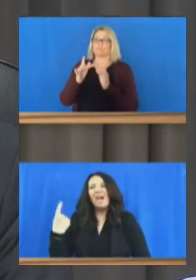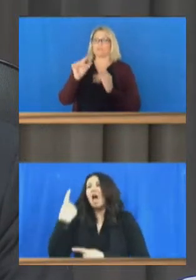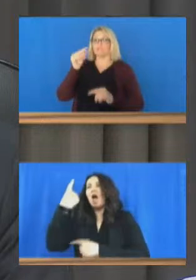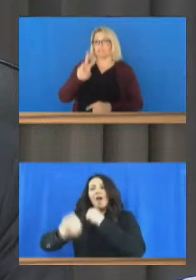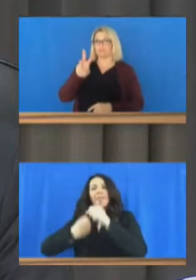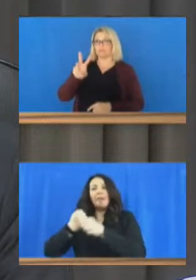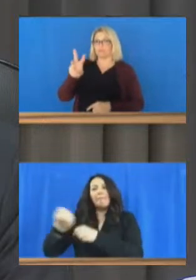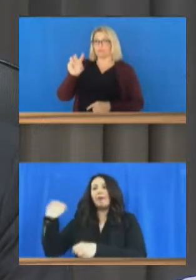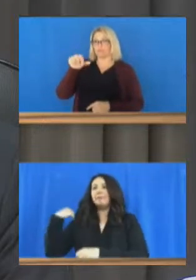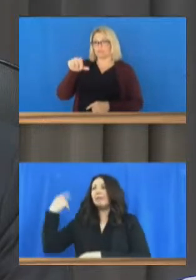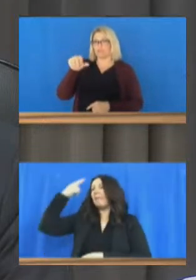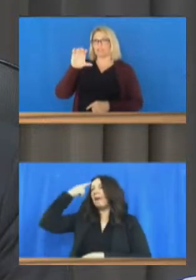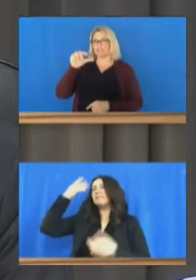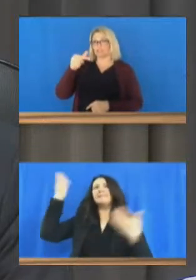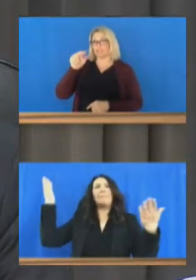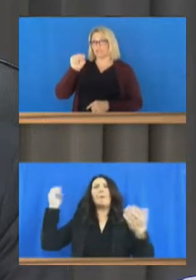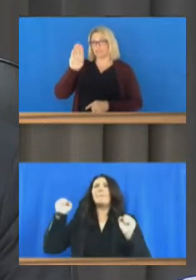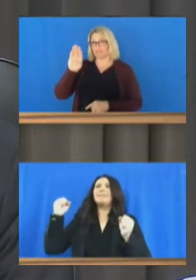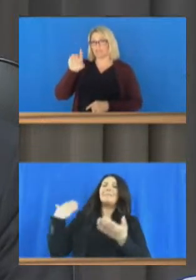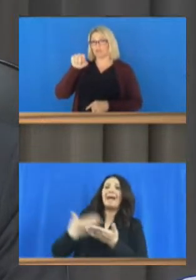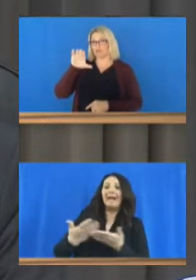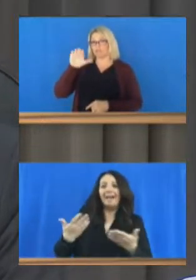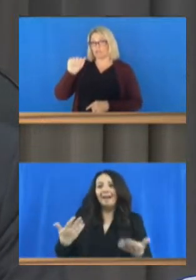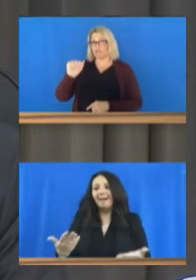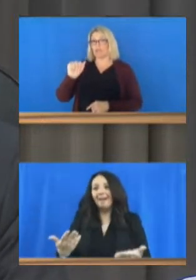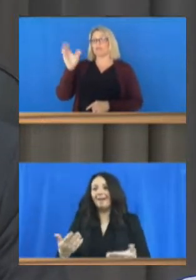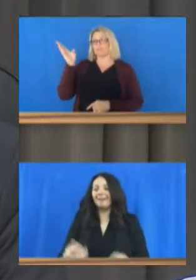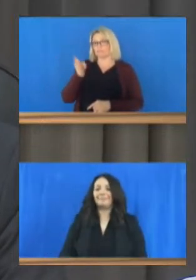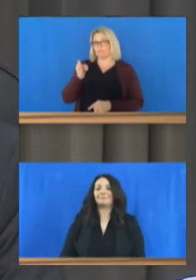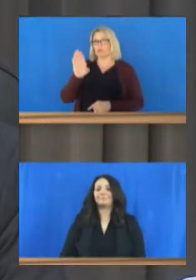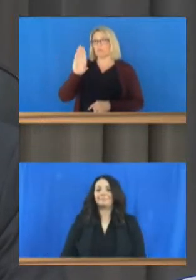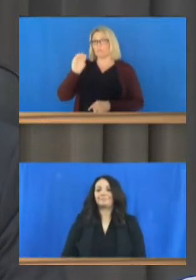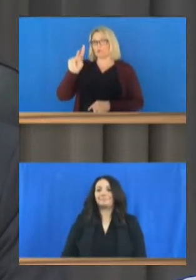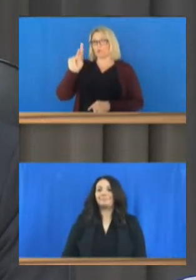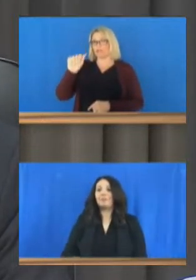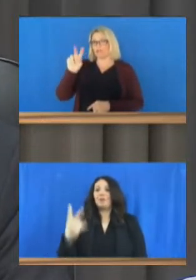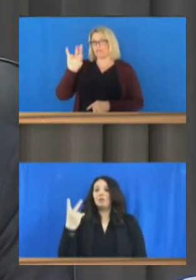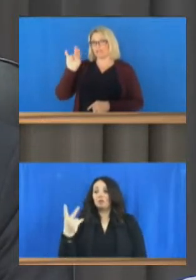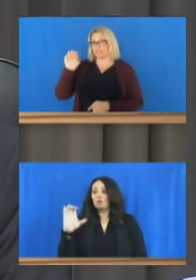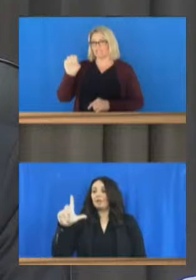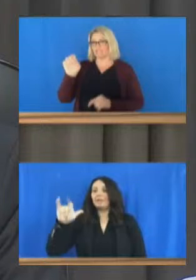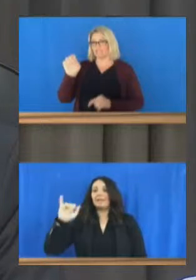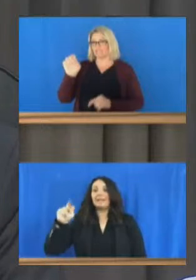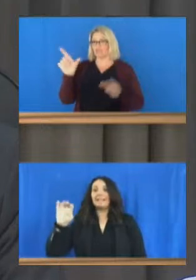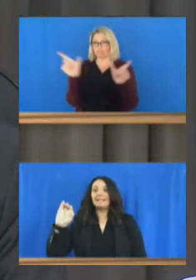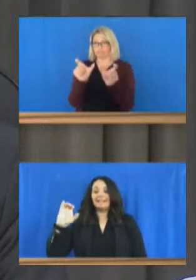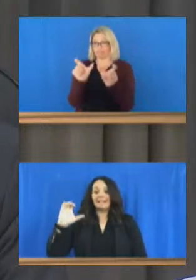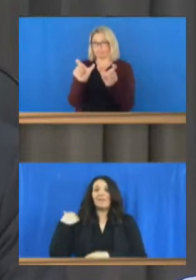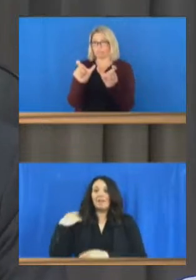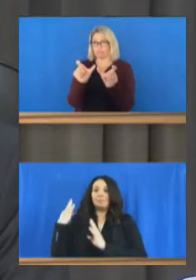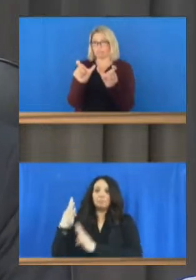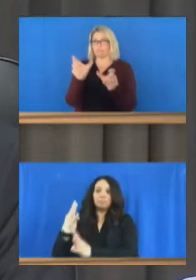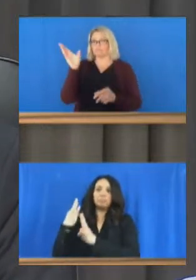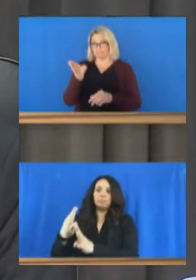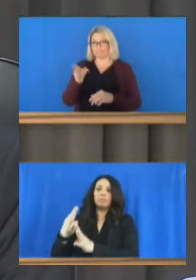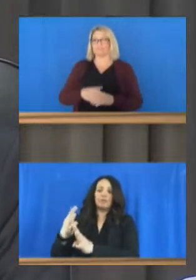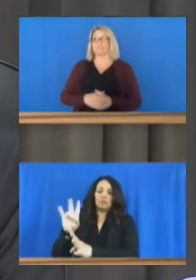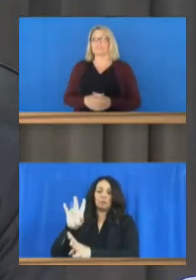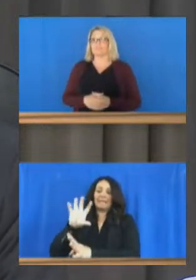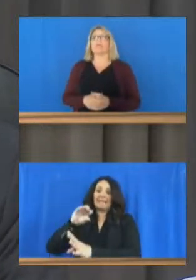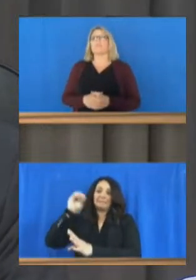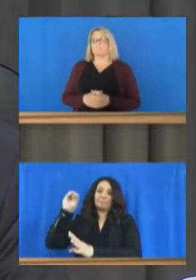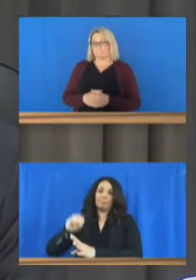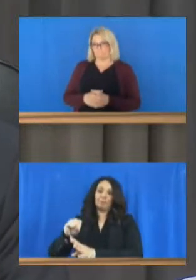eligible, or a caregiver or a family member is acting on their behalf, they can't book an appointment or at a clinic online, they can call as well